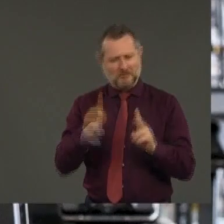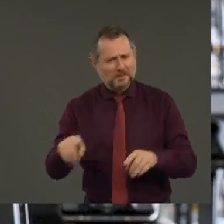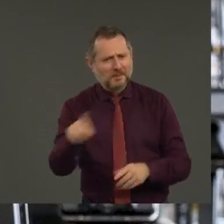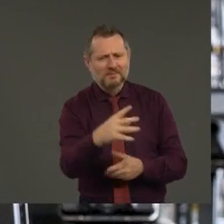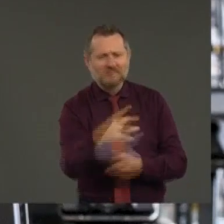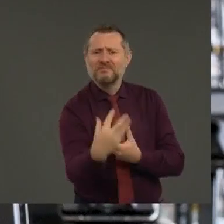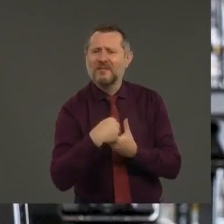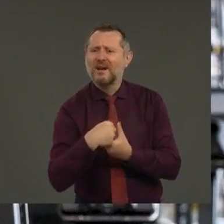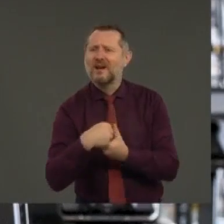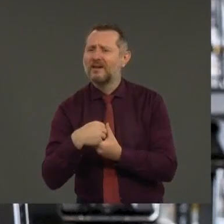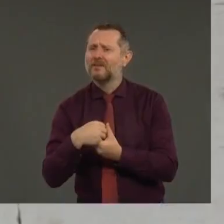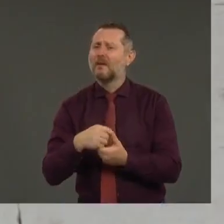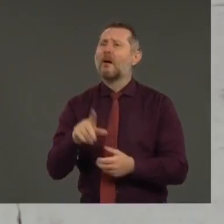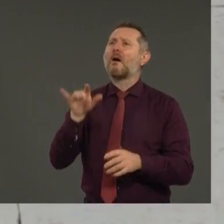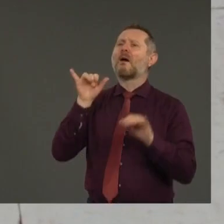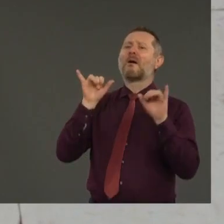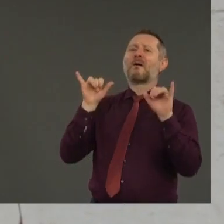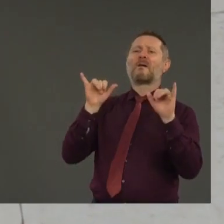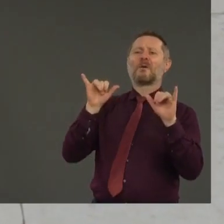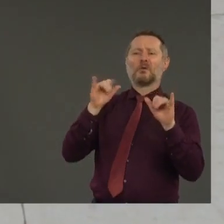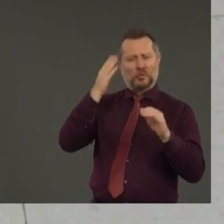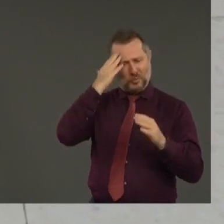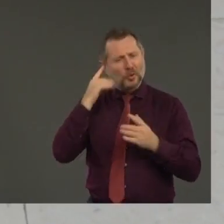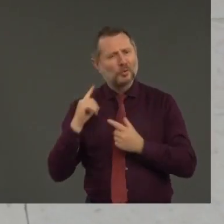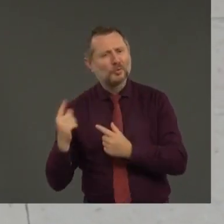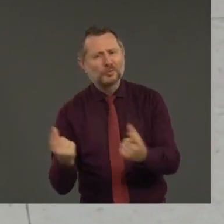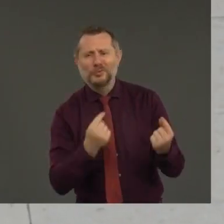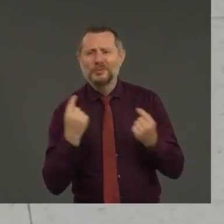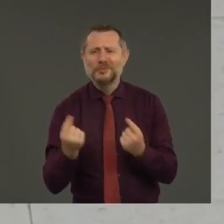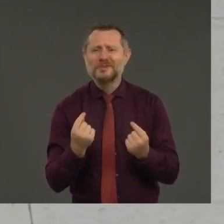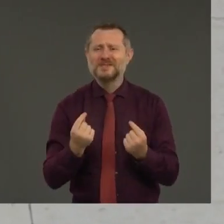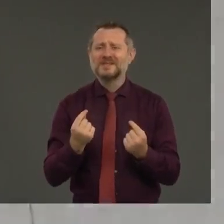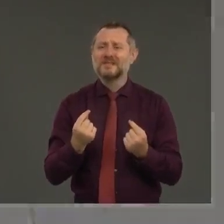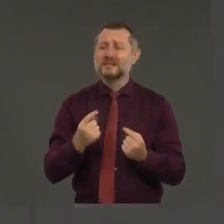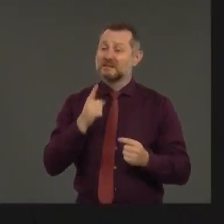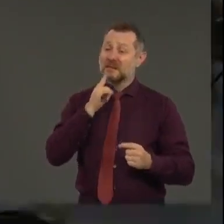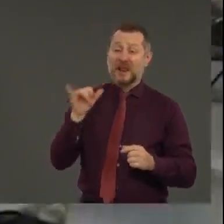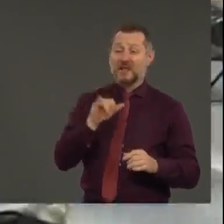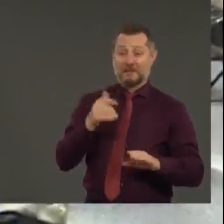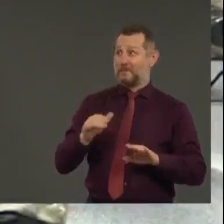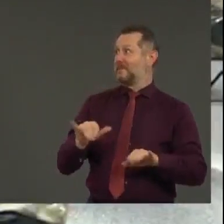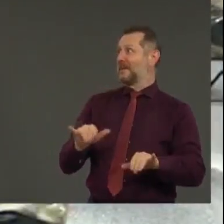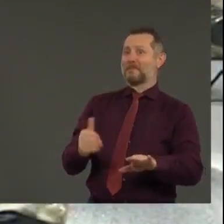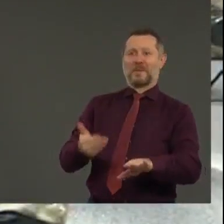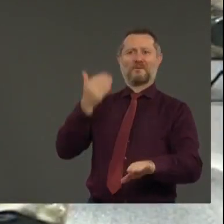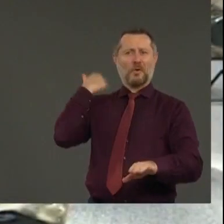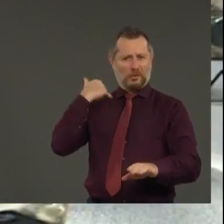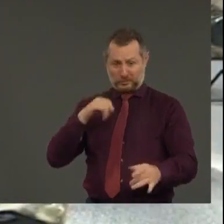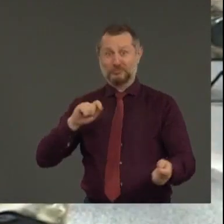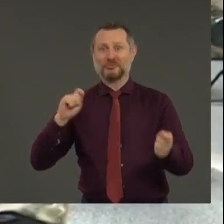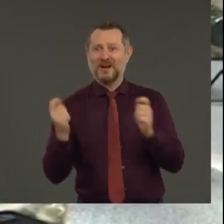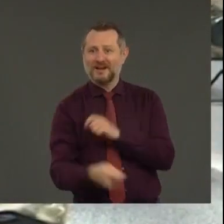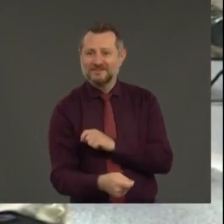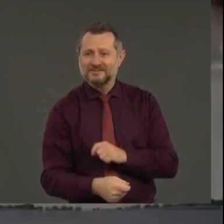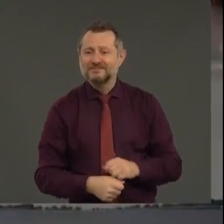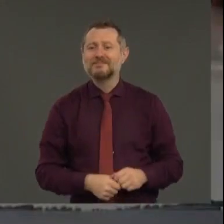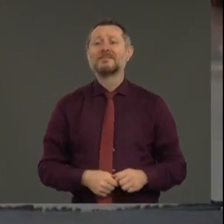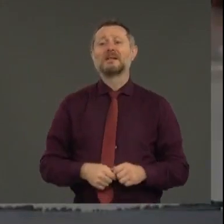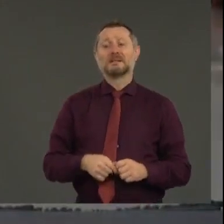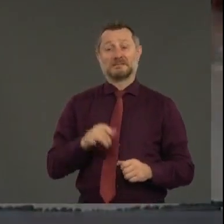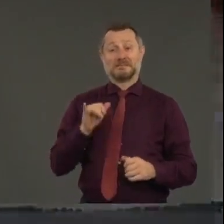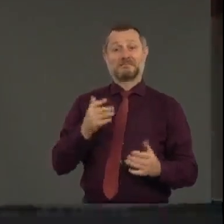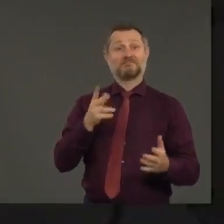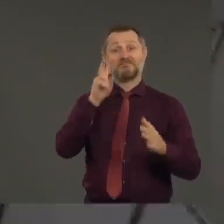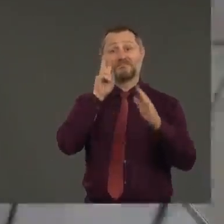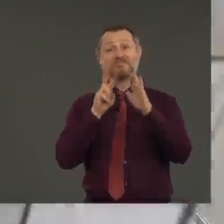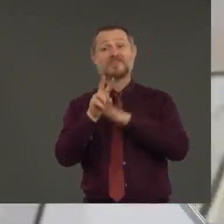in governing themselves in a way they hadn't in decades. And 10 years from now, you'll